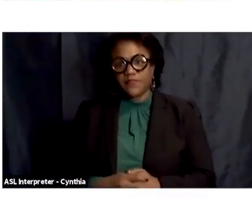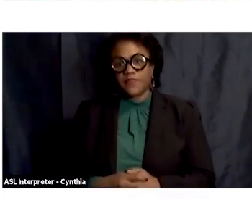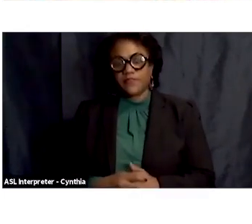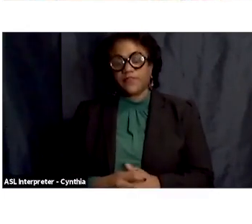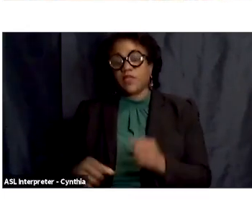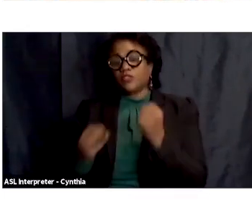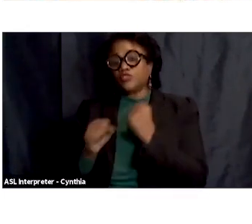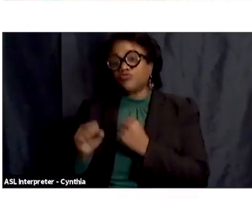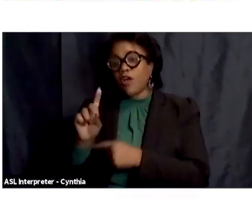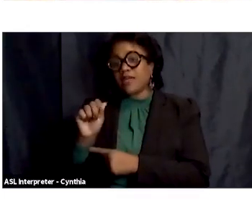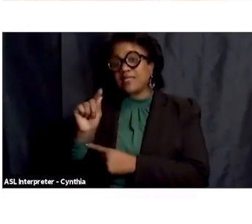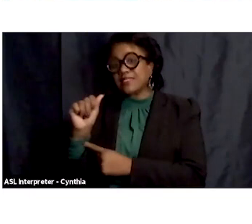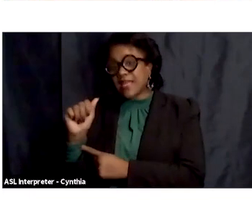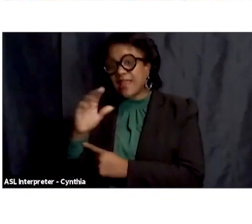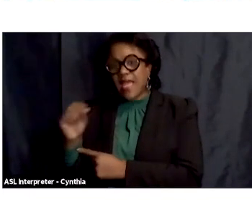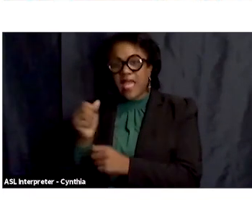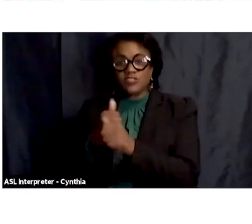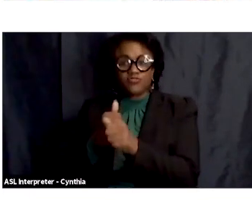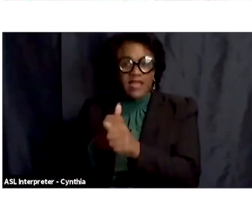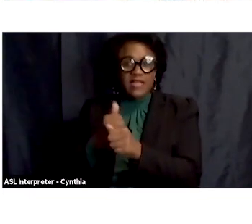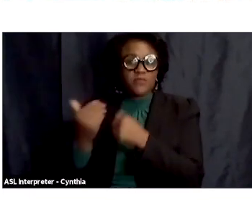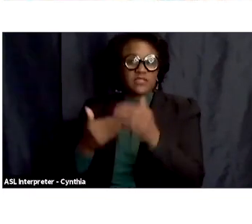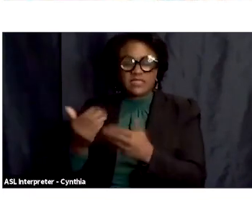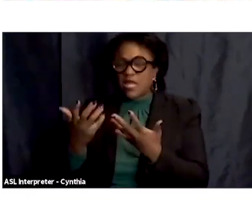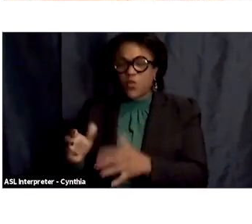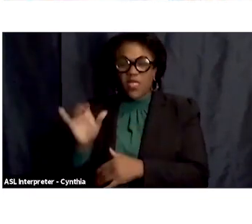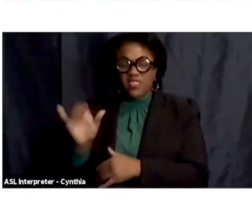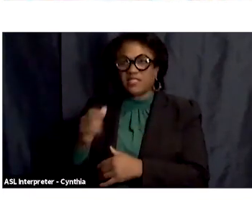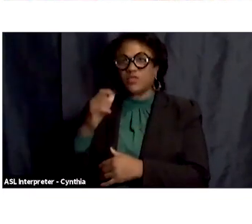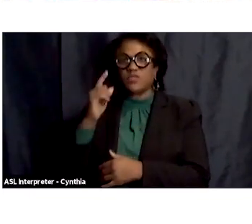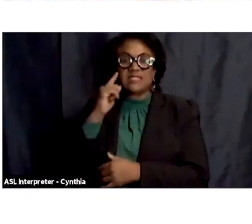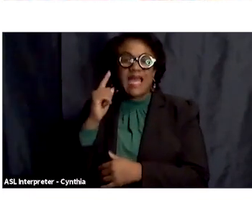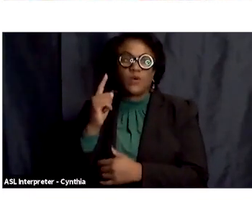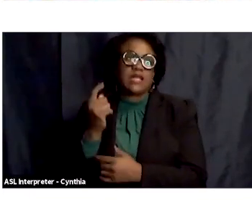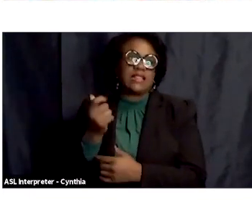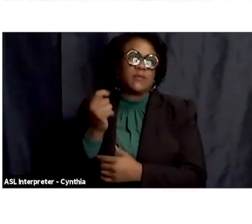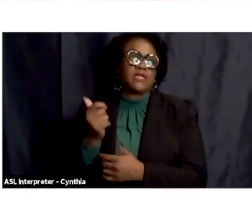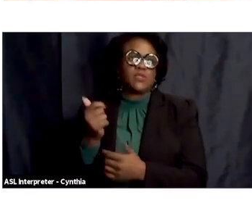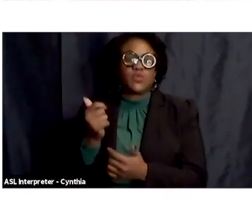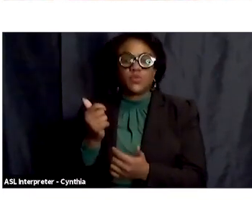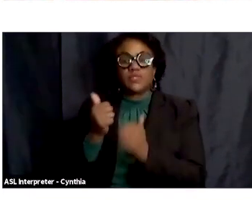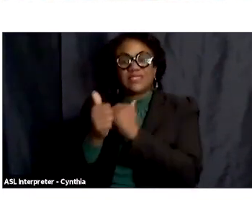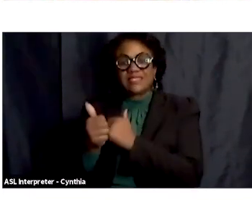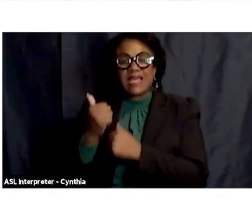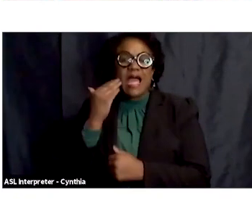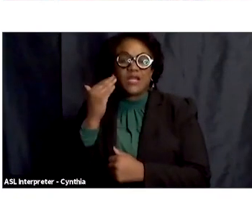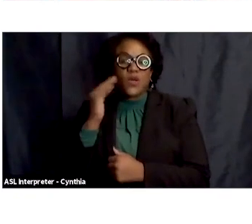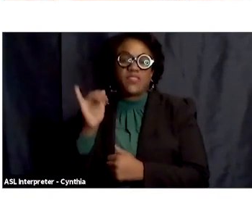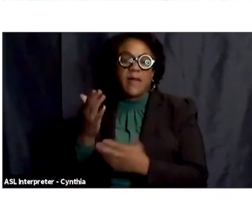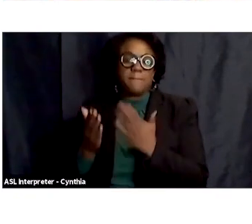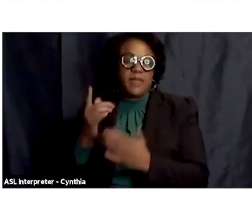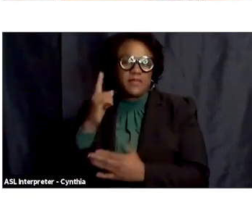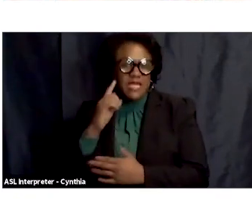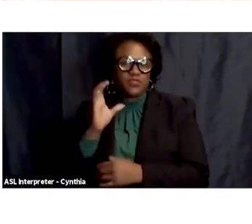Strong data and tracking processes. And I don't want that to sound a little too distant, because I know data might sound like a weird